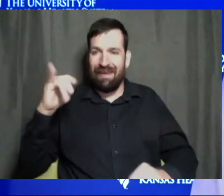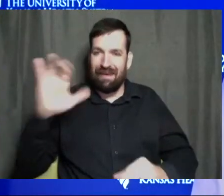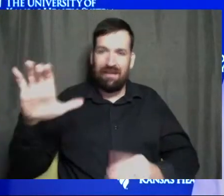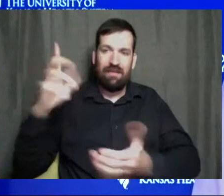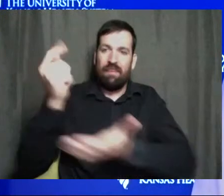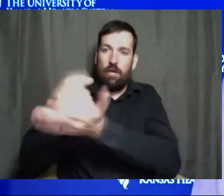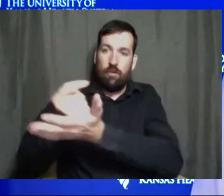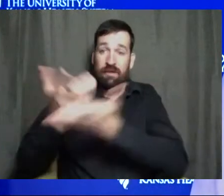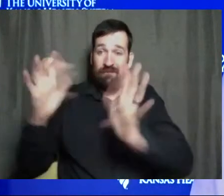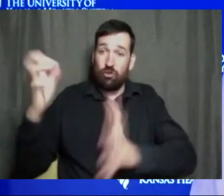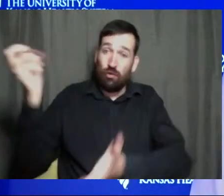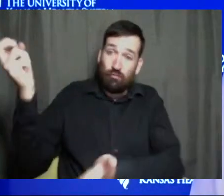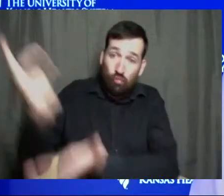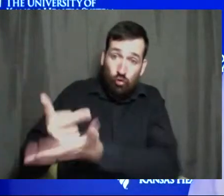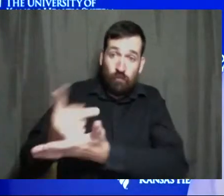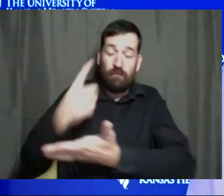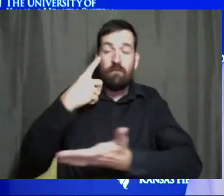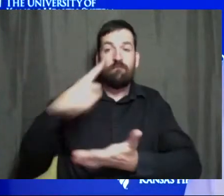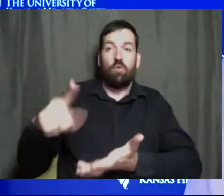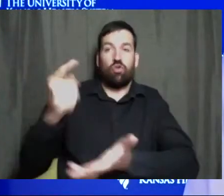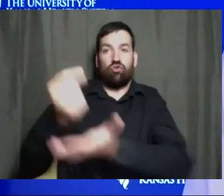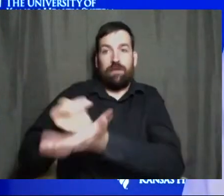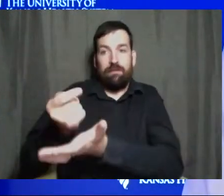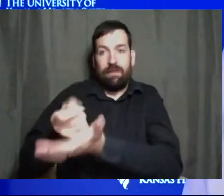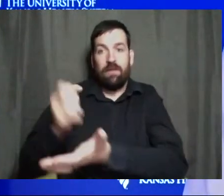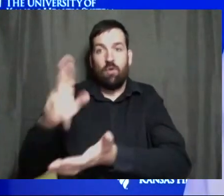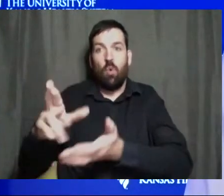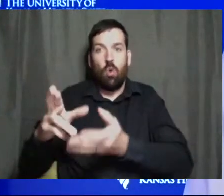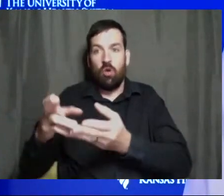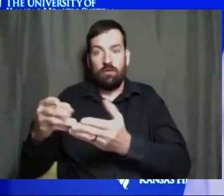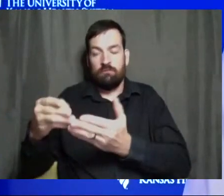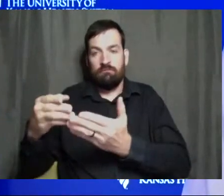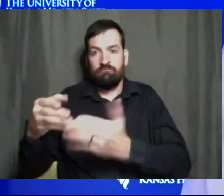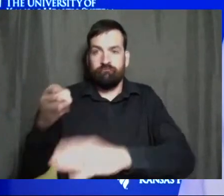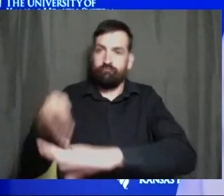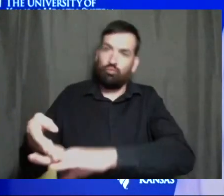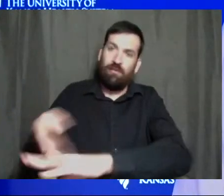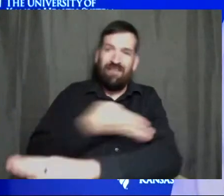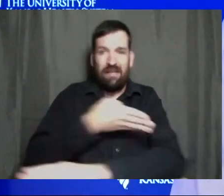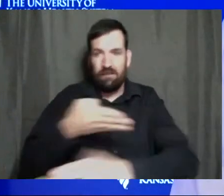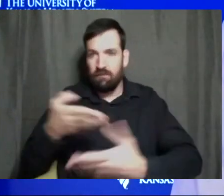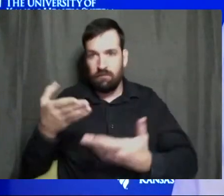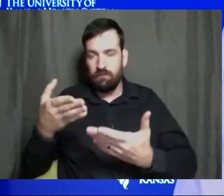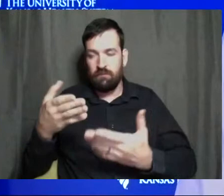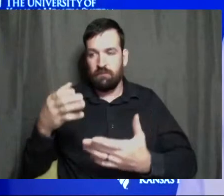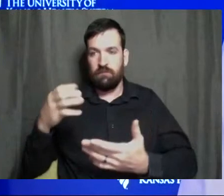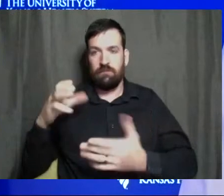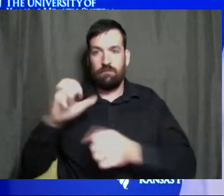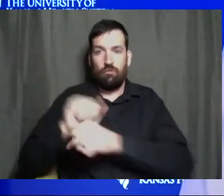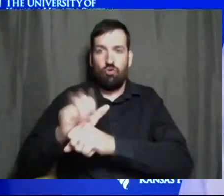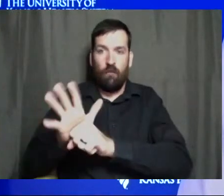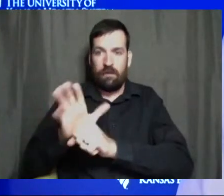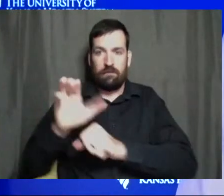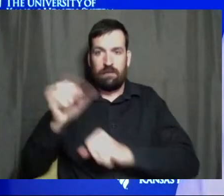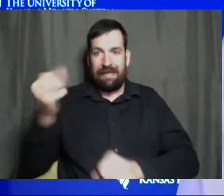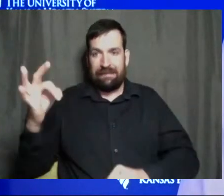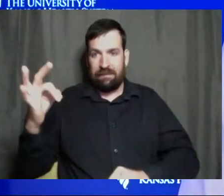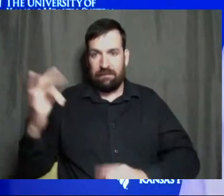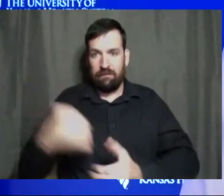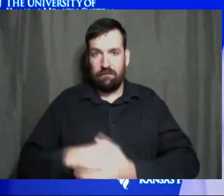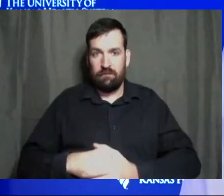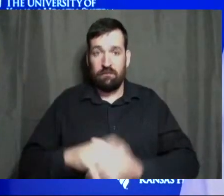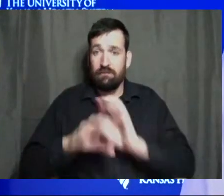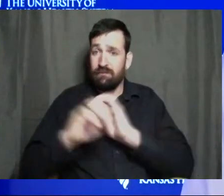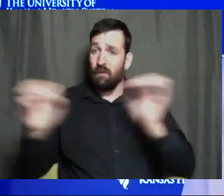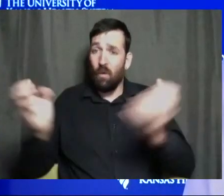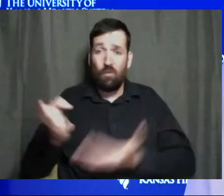either prevention or treatment of COVID-19. There is also no homeopathic recommendation or recommended